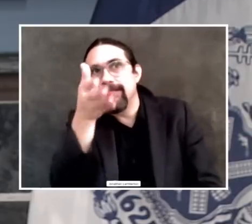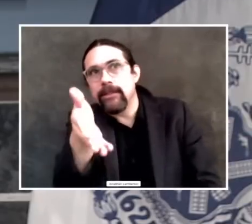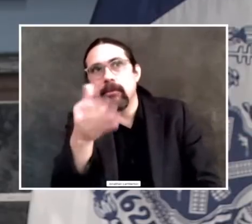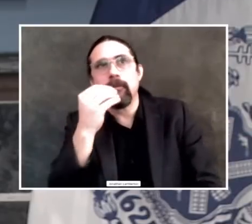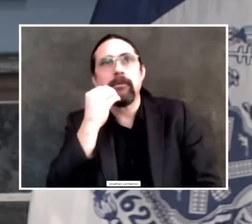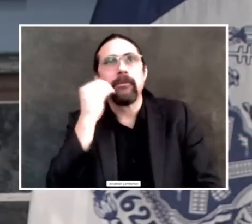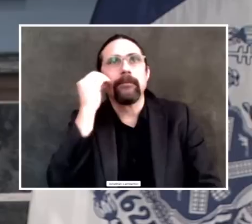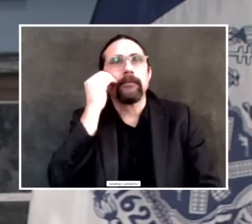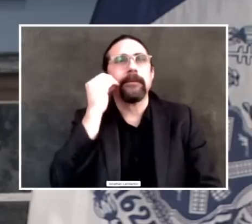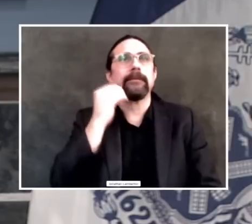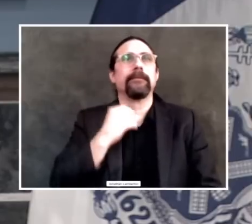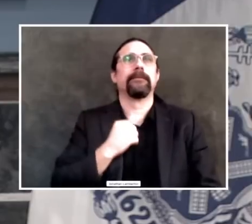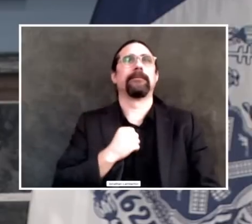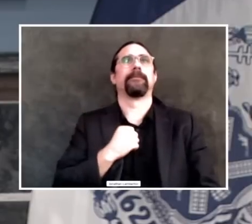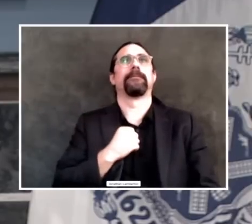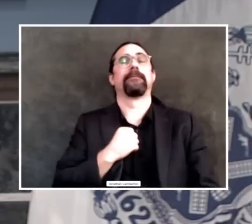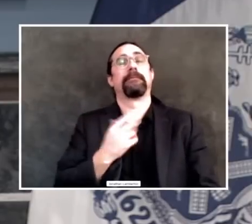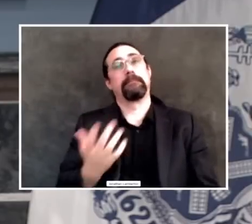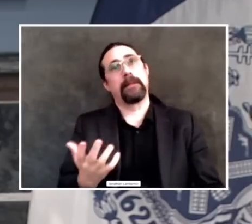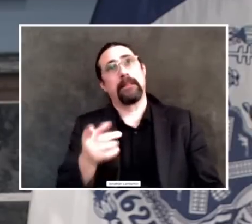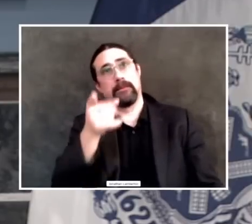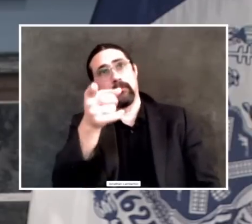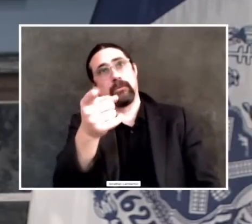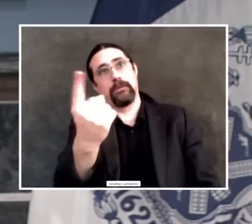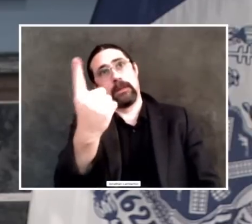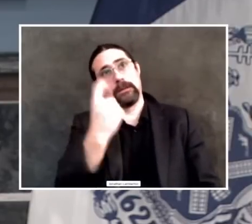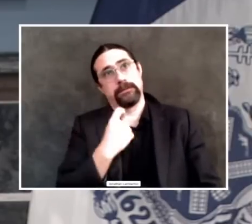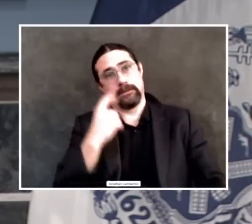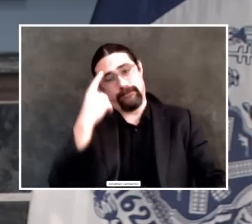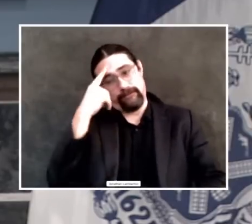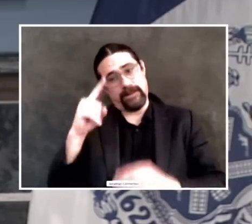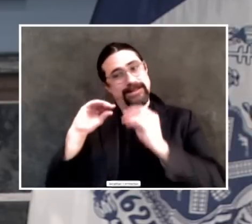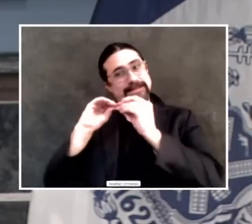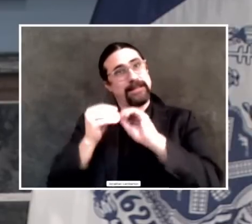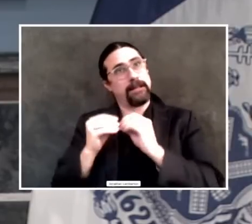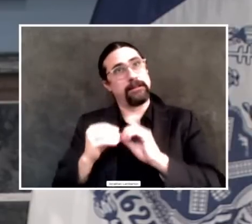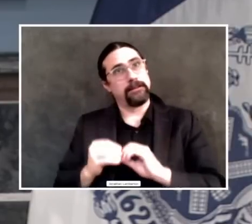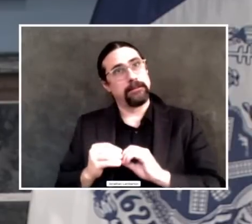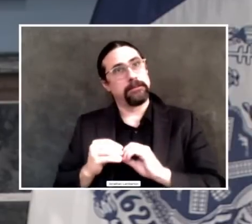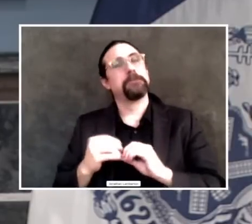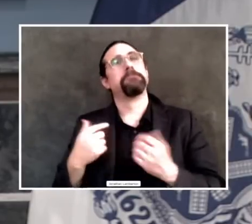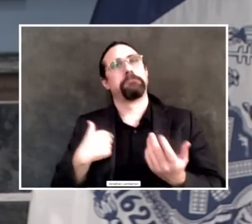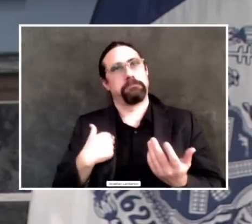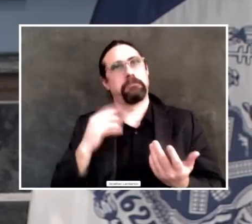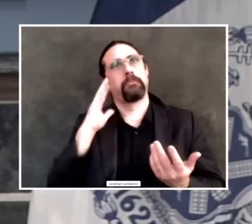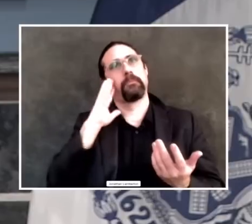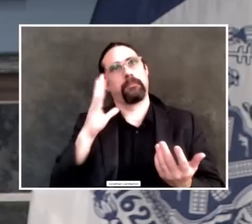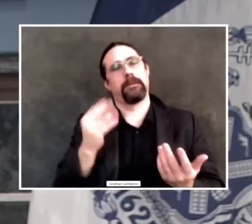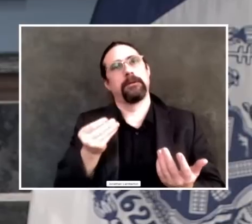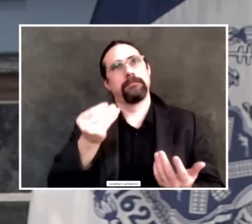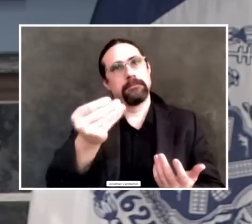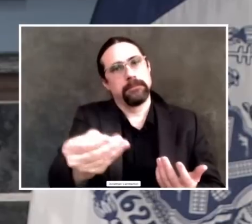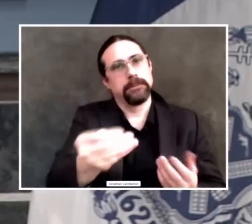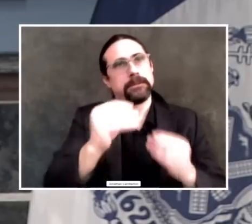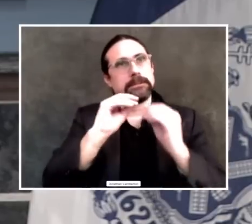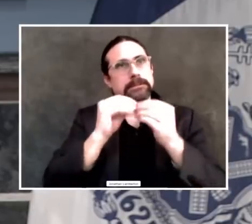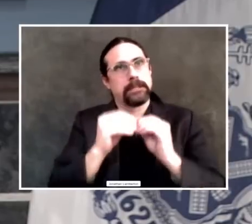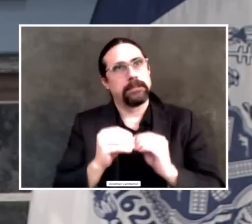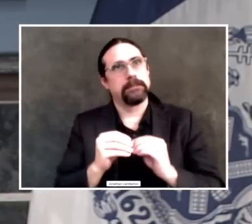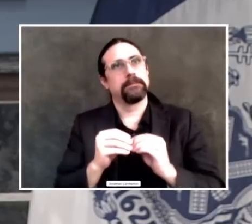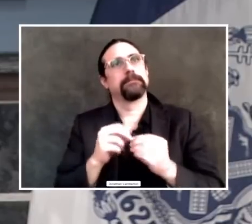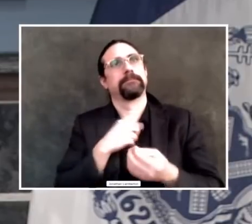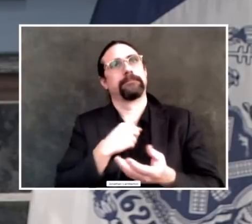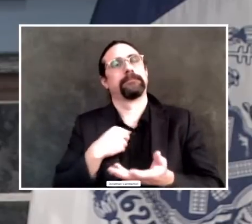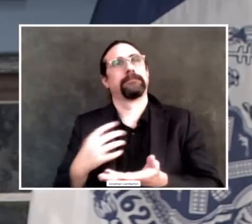line, which is it's a problem. It's a problem we predicted, unfortunately. It's a problem we assumed. And I think we'll